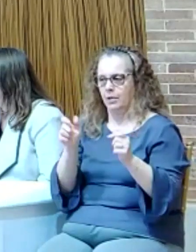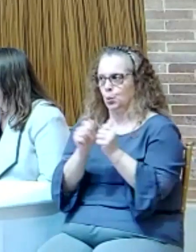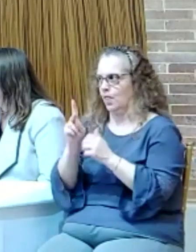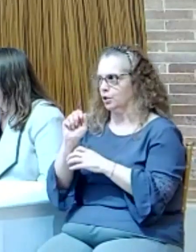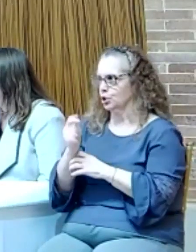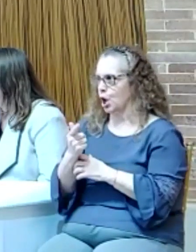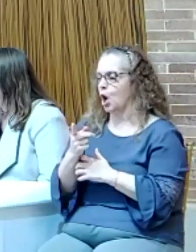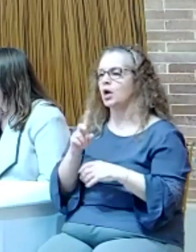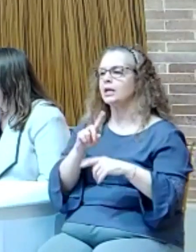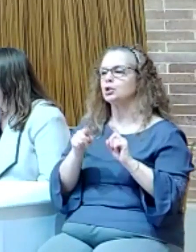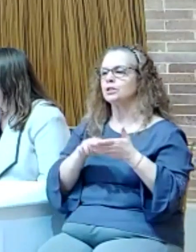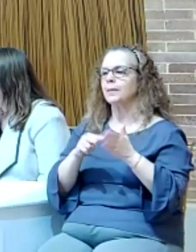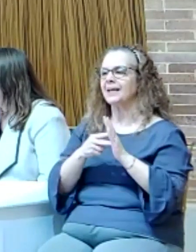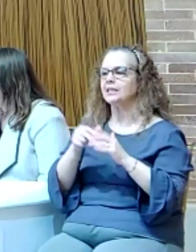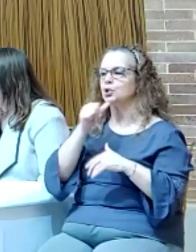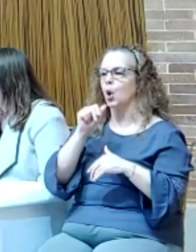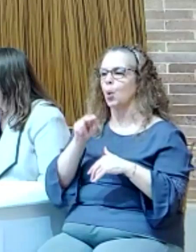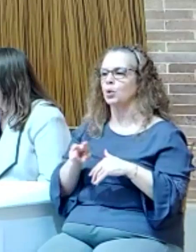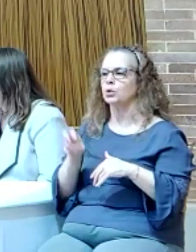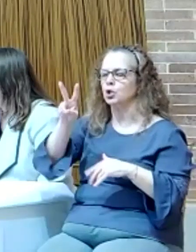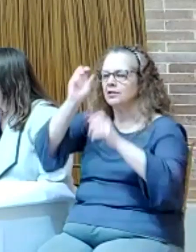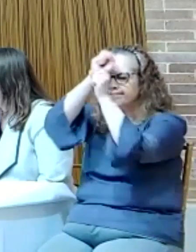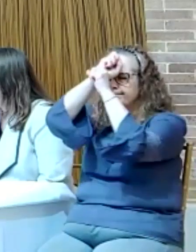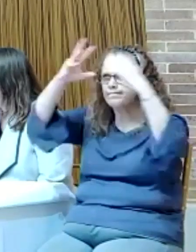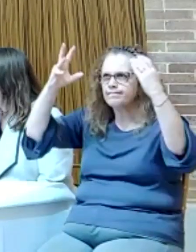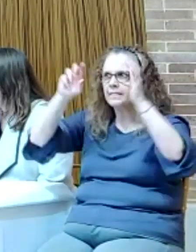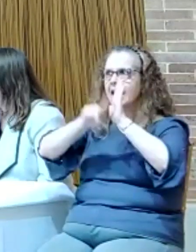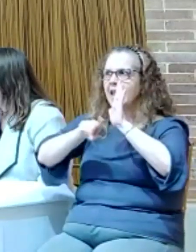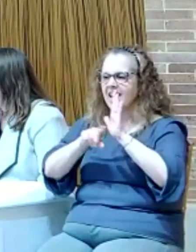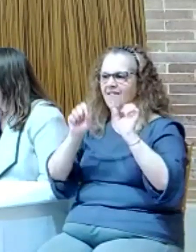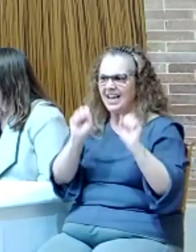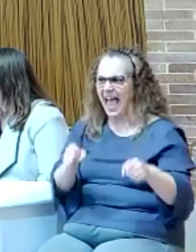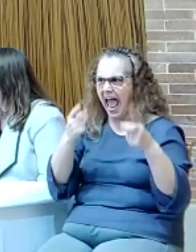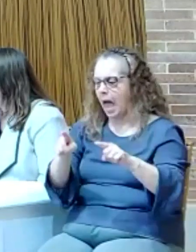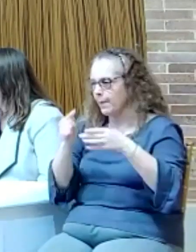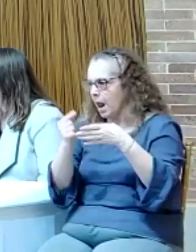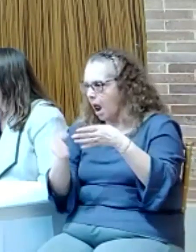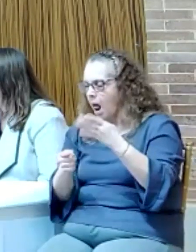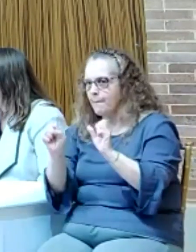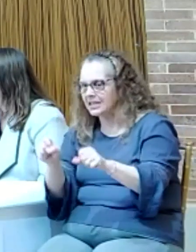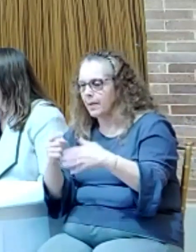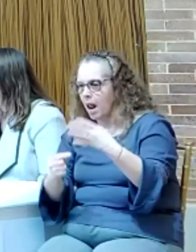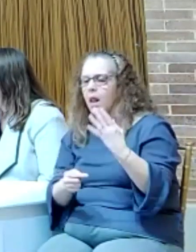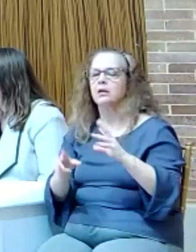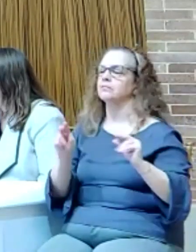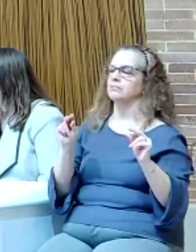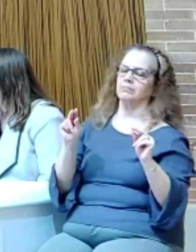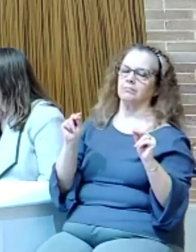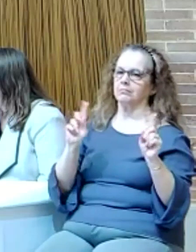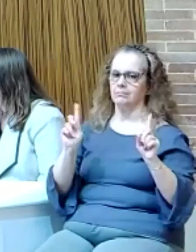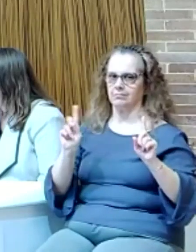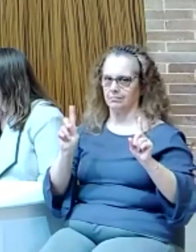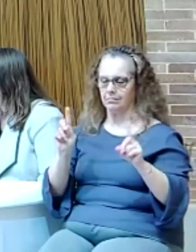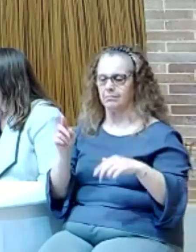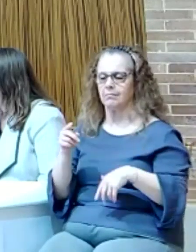a matter of not jumping the gun and not assuming that just because there would will be a pitbull or rotweiler presence that